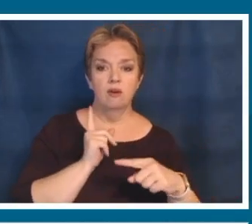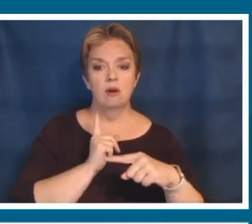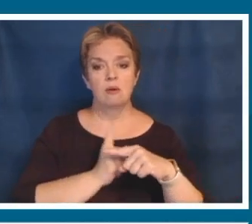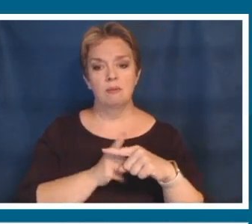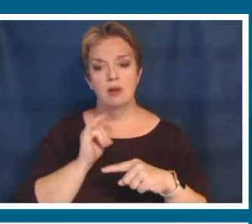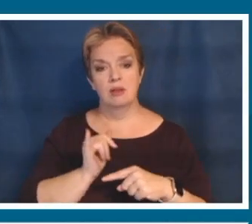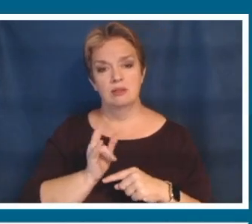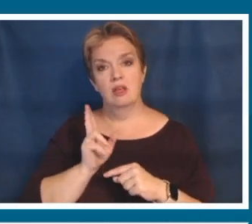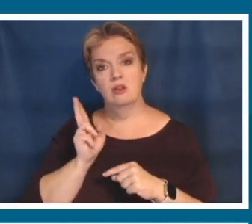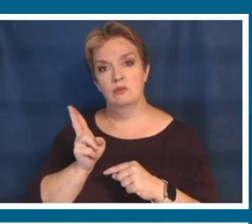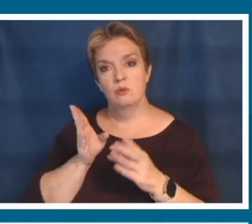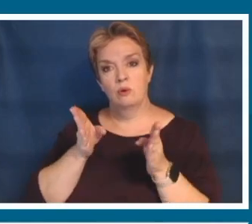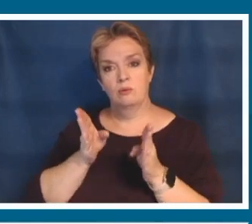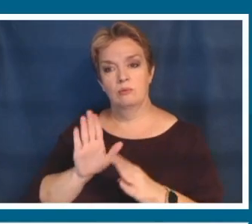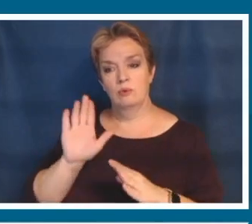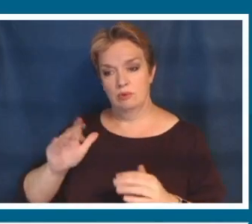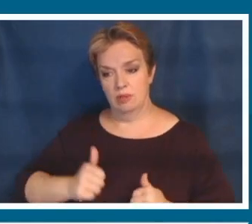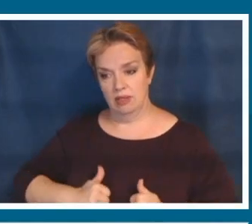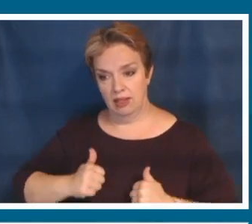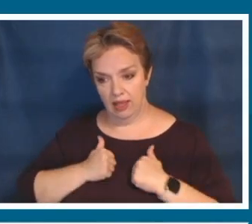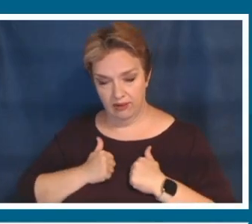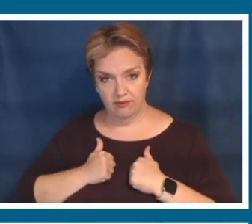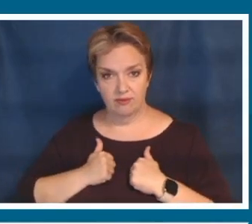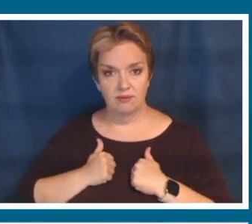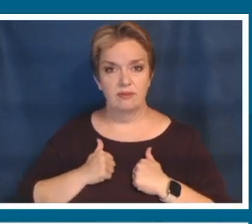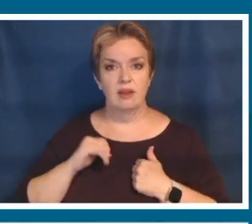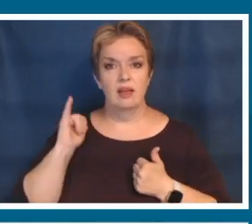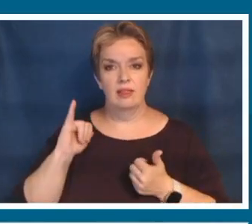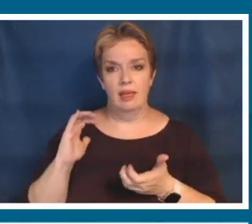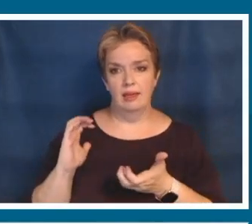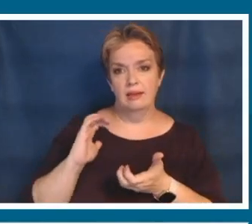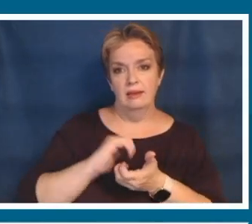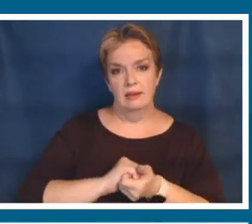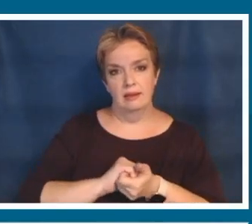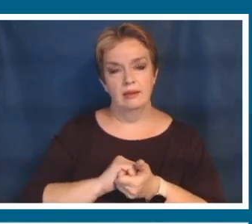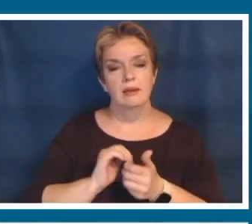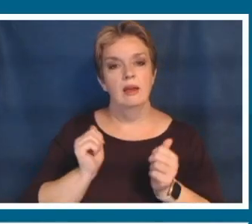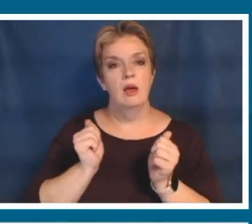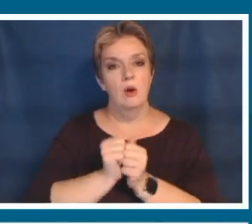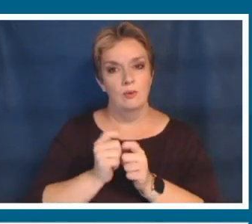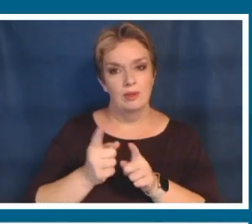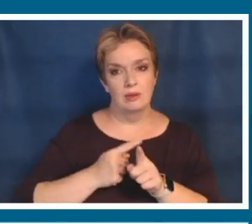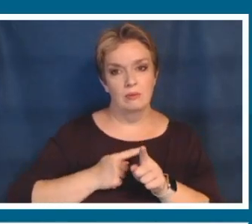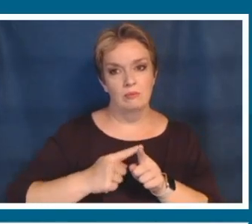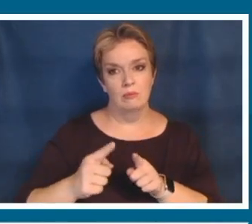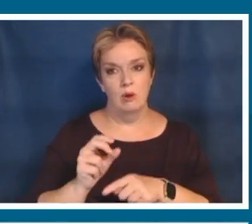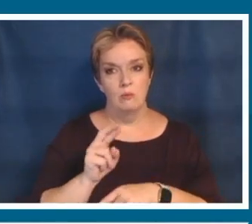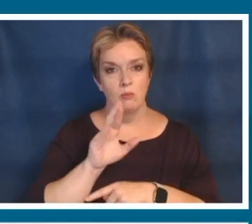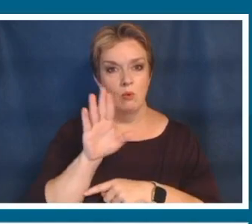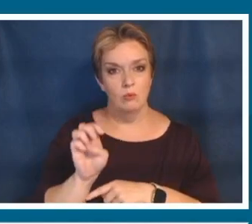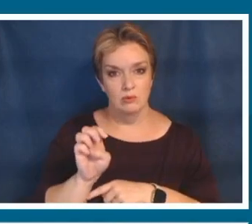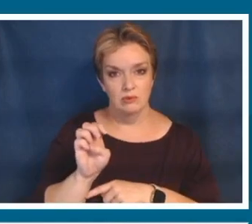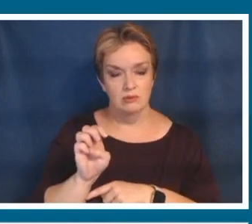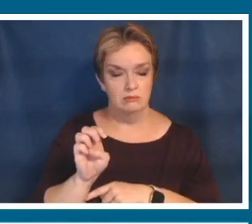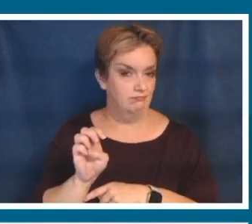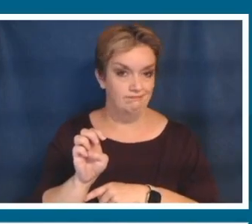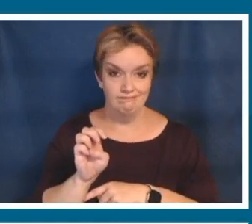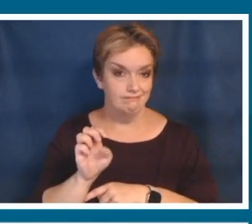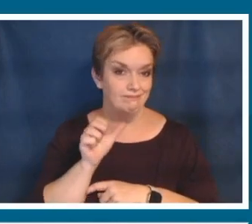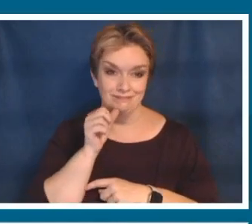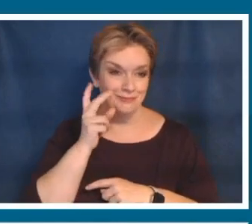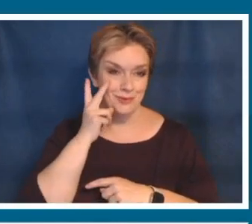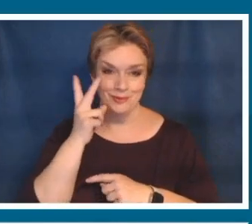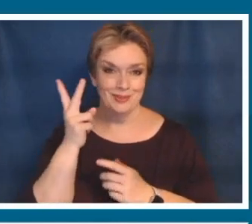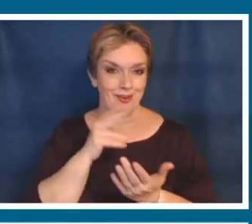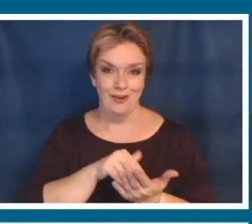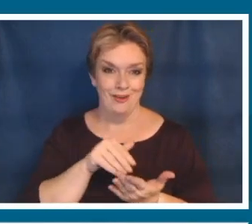life, couples that with primary sources, is actually not something that you see quite often. And so that's